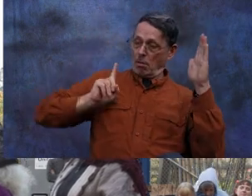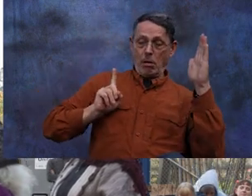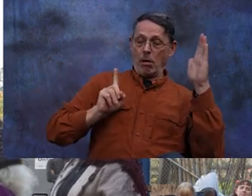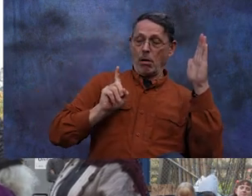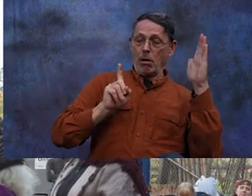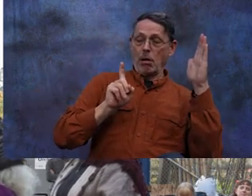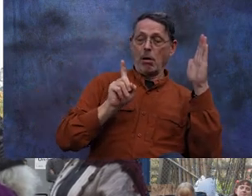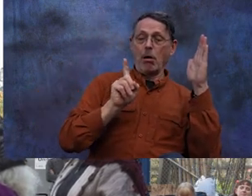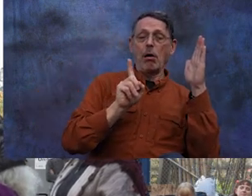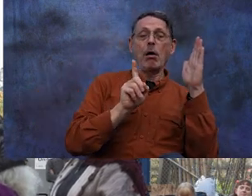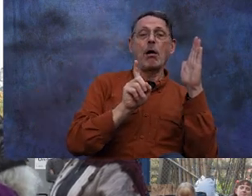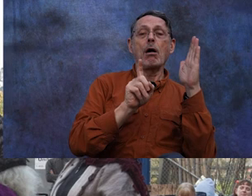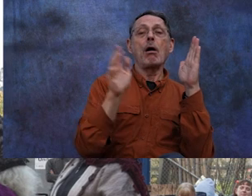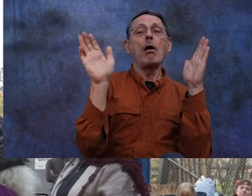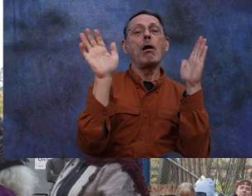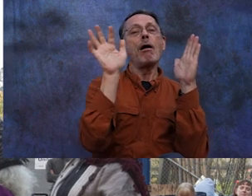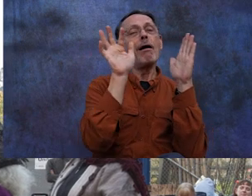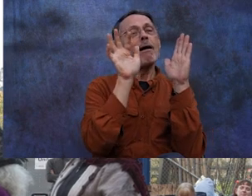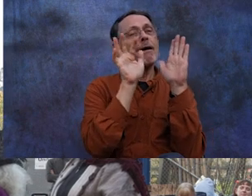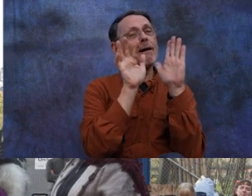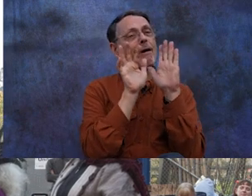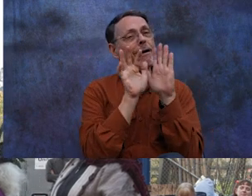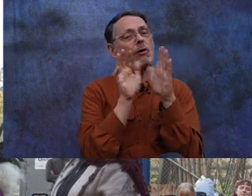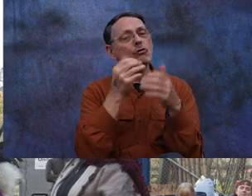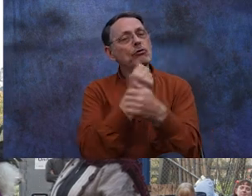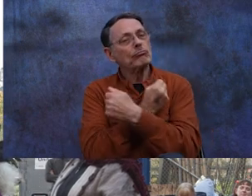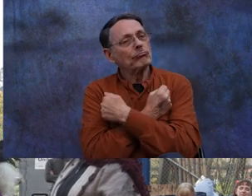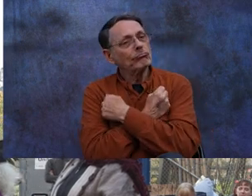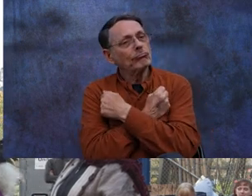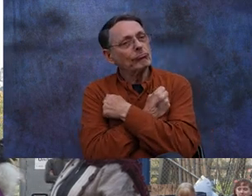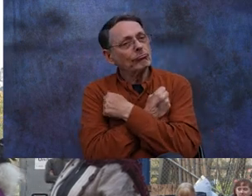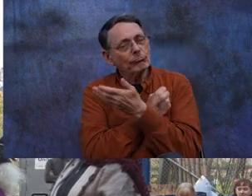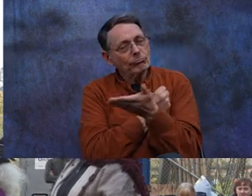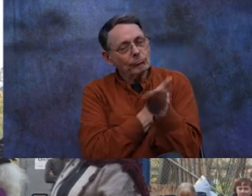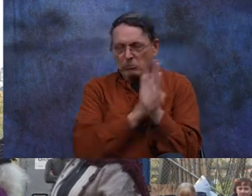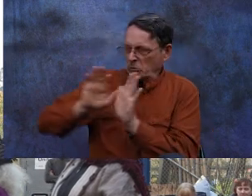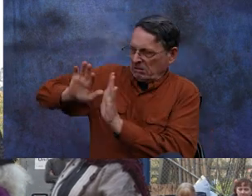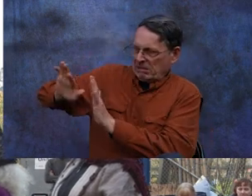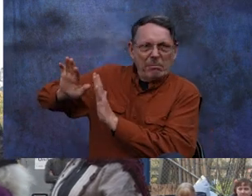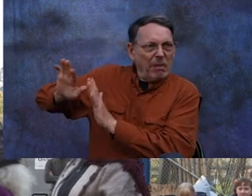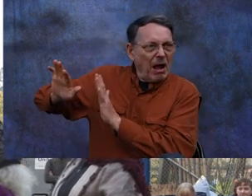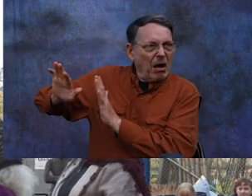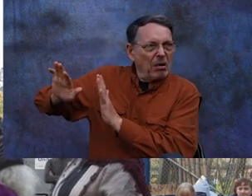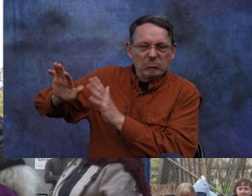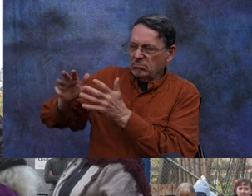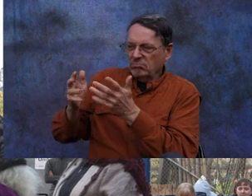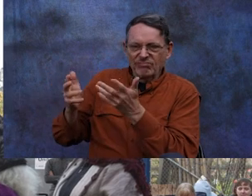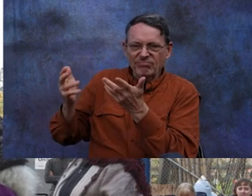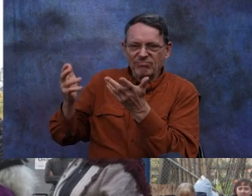closes in, not to trap you, but to keep out all unwanted energy, all unwanted